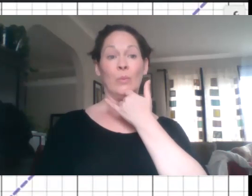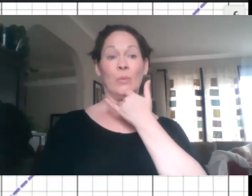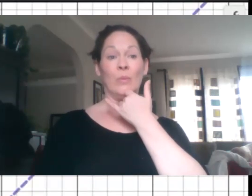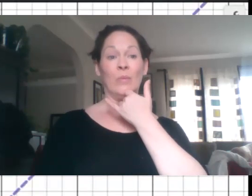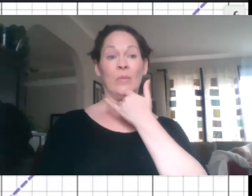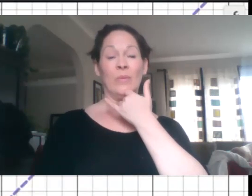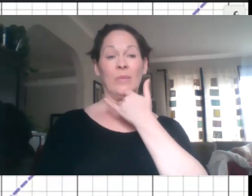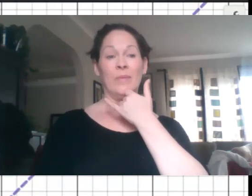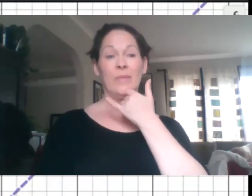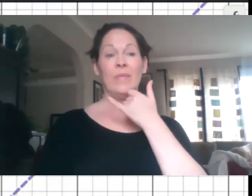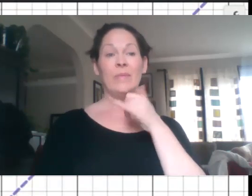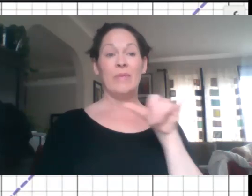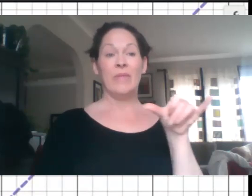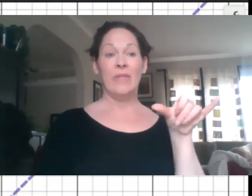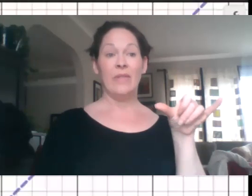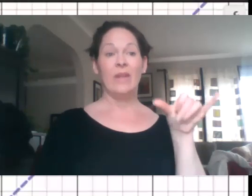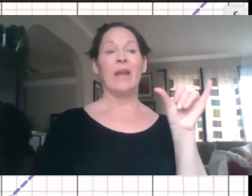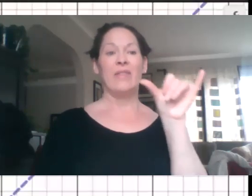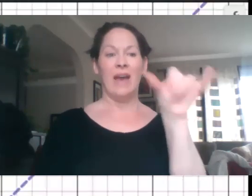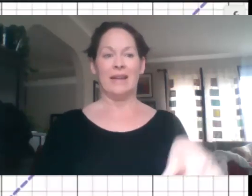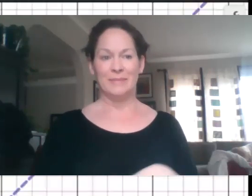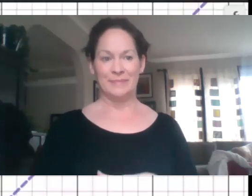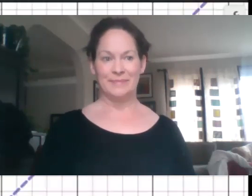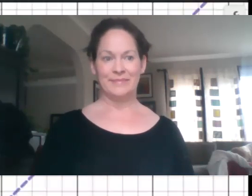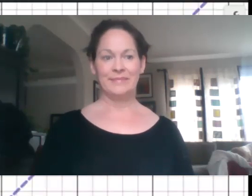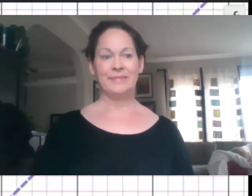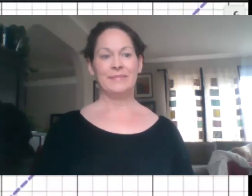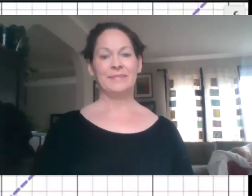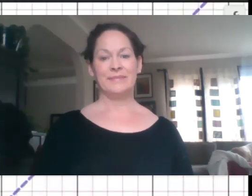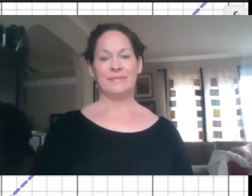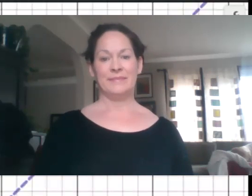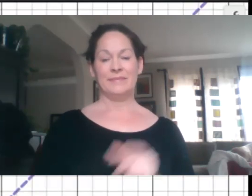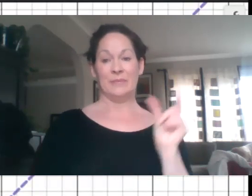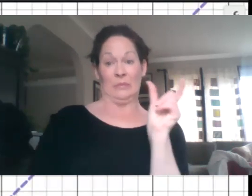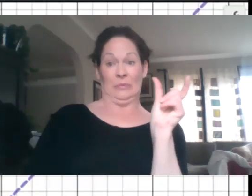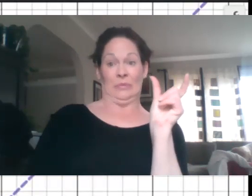stuff there. There we go. There's x plus 2 squared.